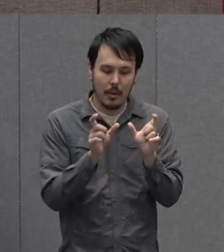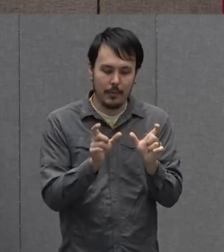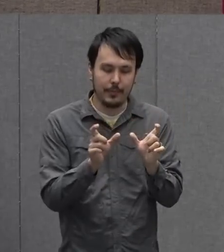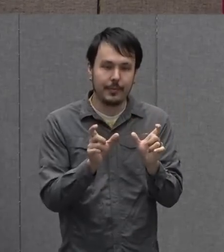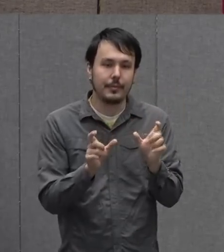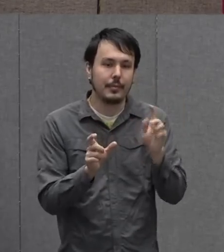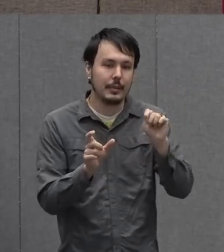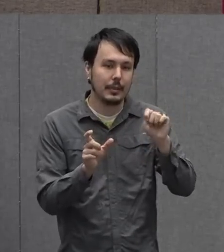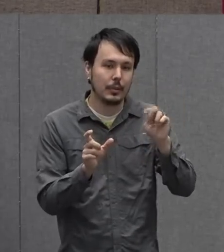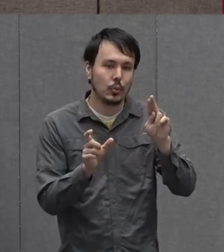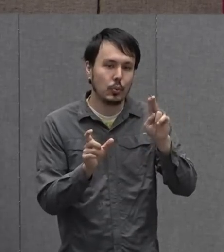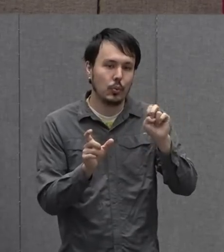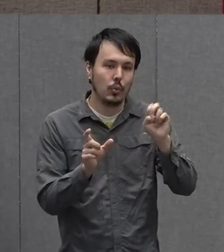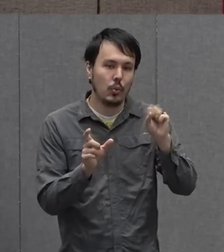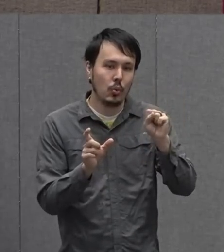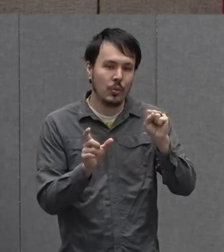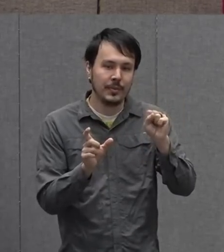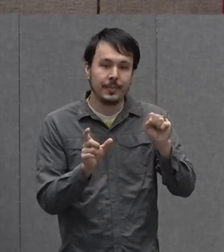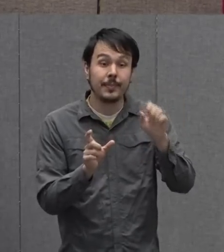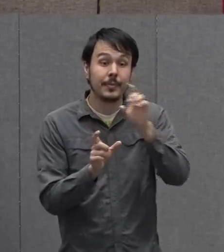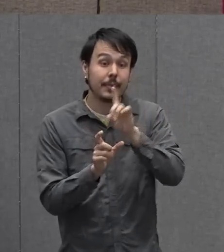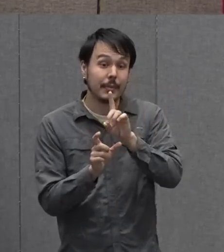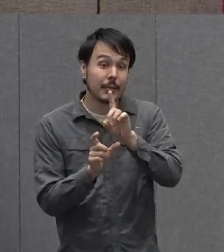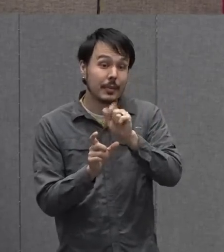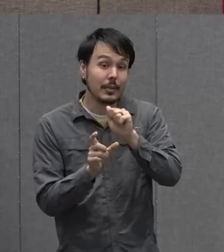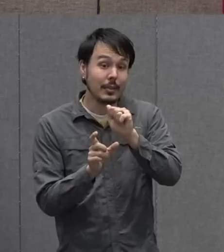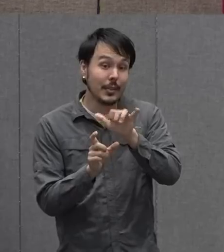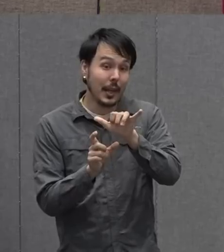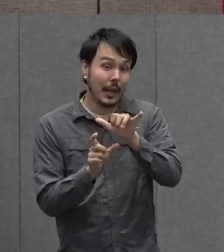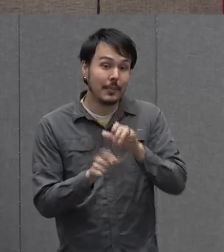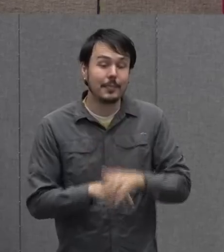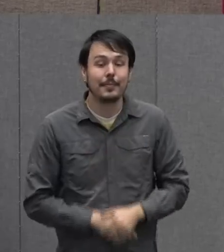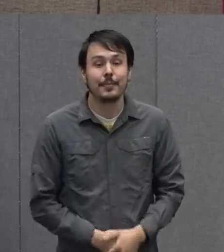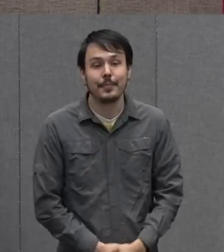Tuesday. D-A-Y.